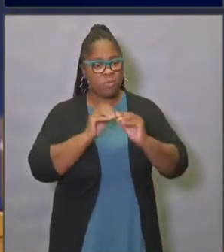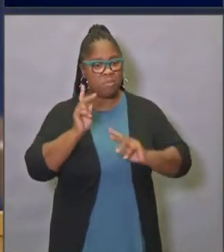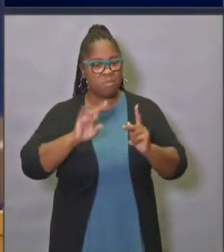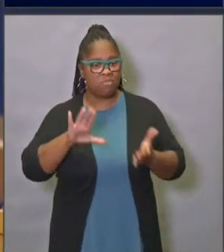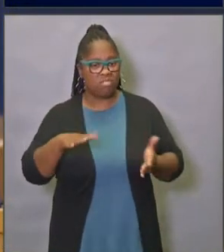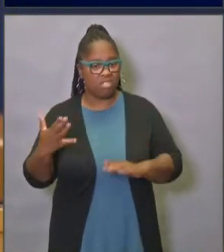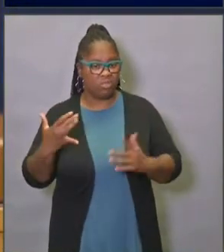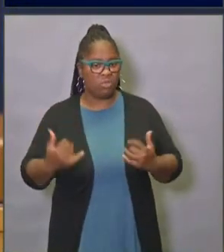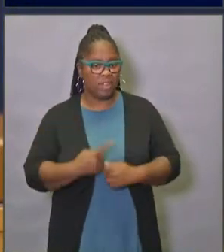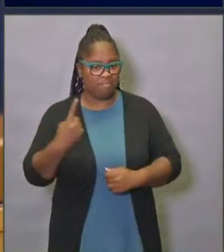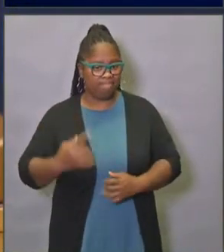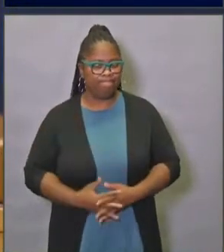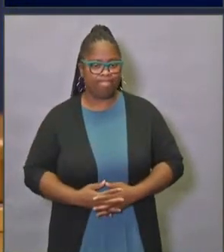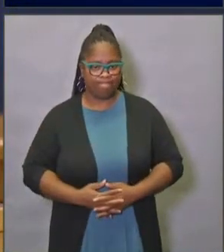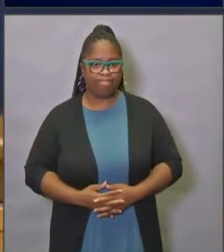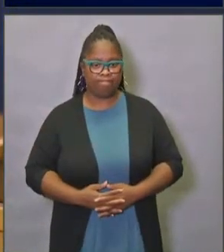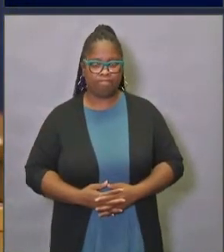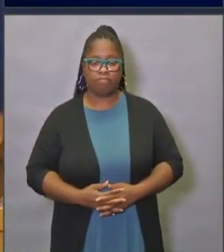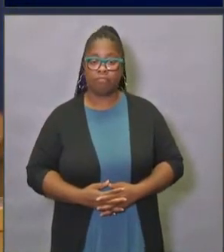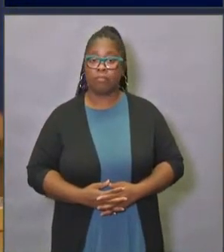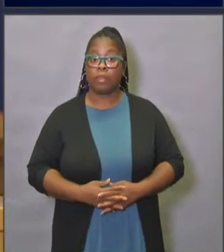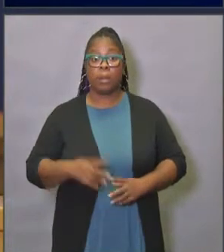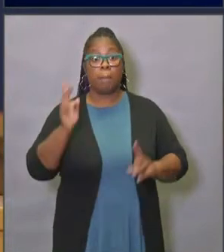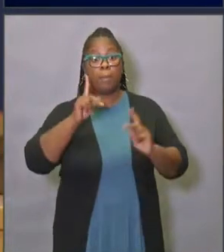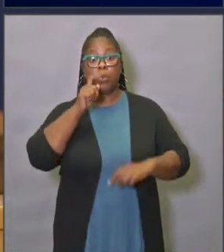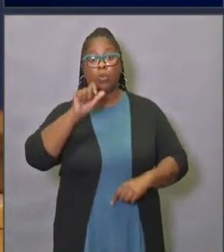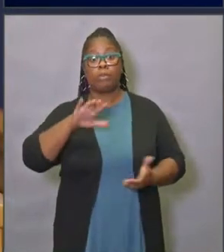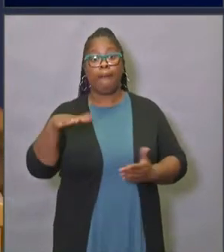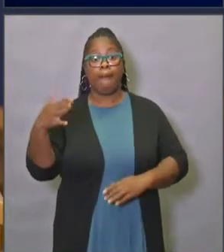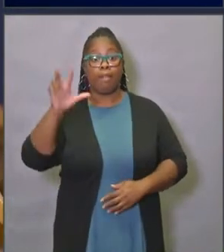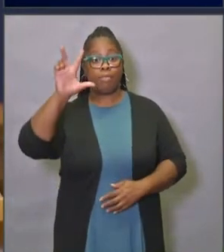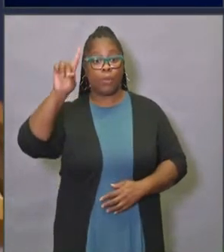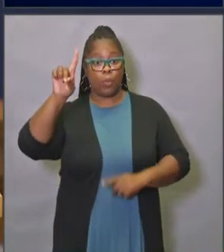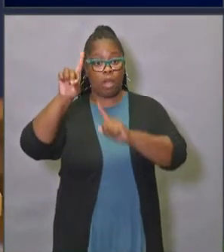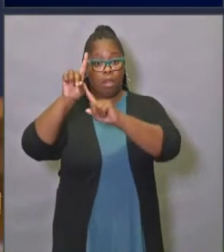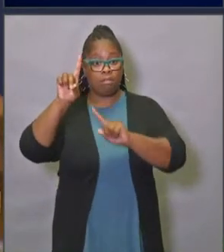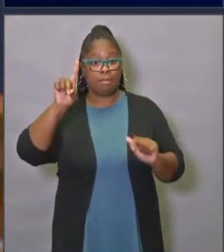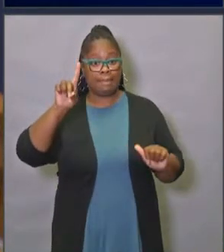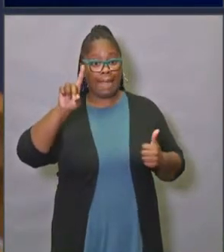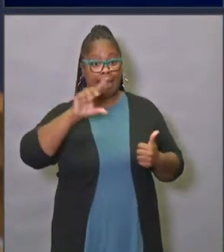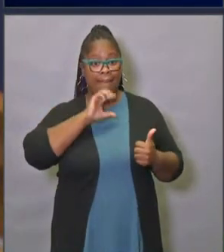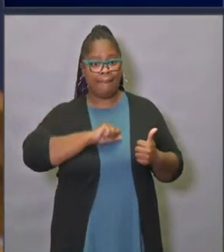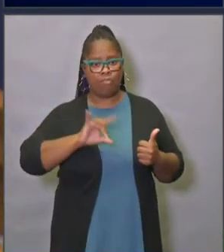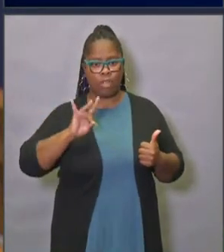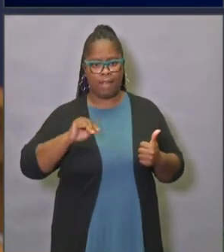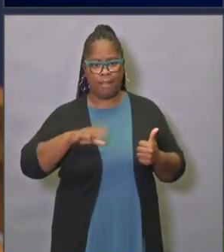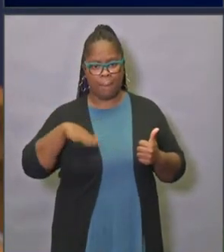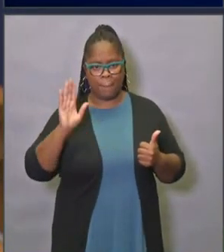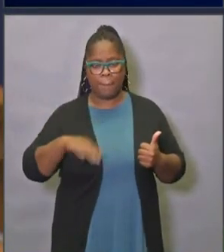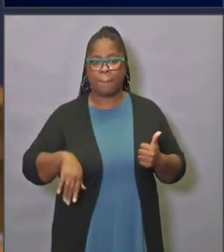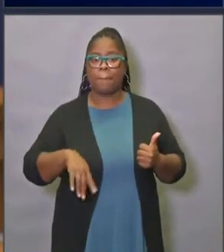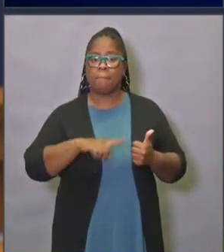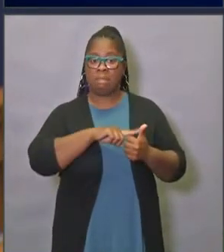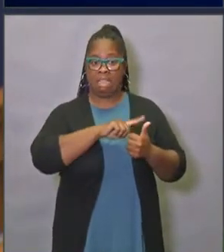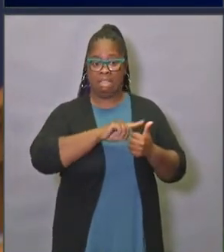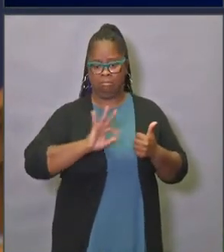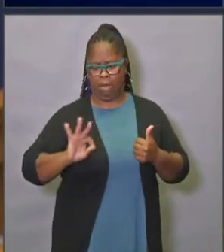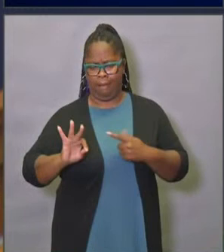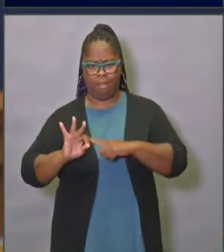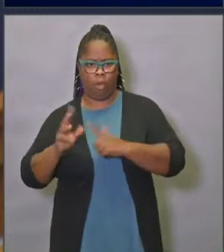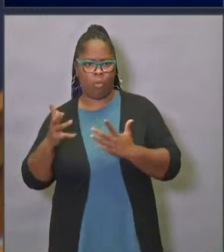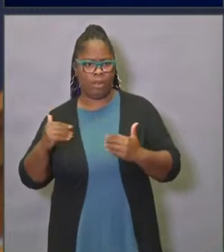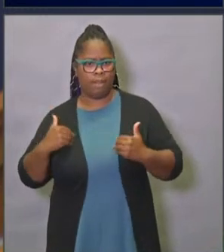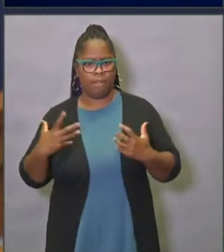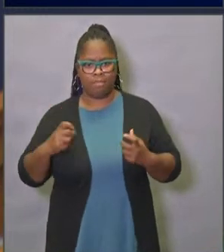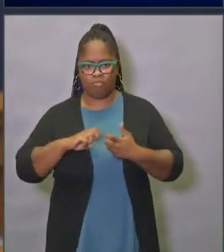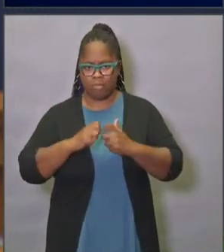today. 10 of the people who passed away are over the age of 80, and 9 people who passed away in this age group had underlying